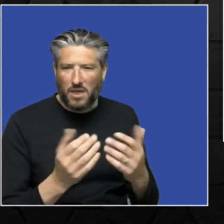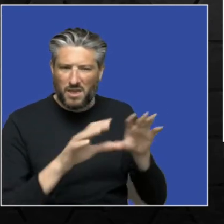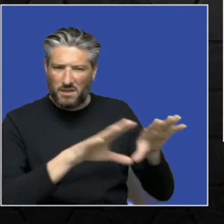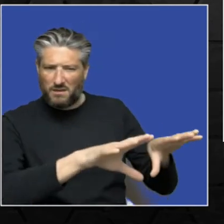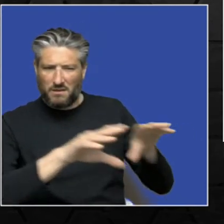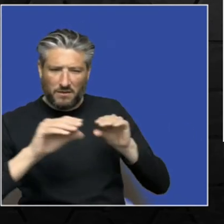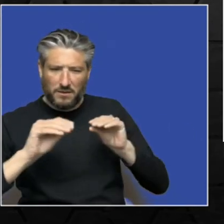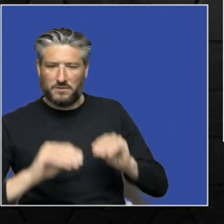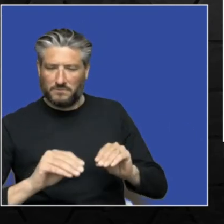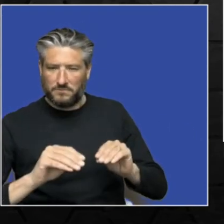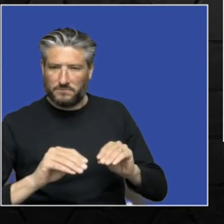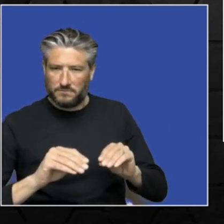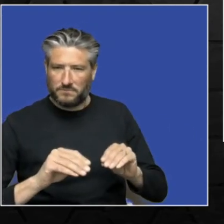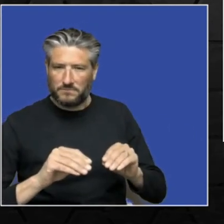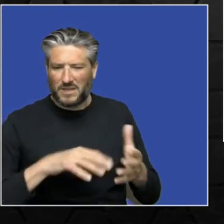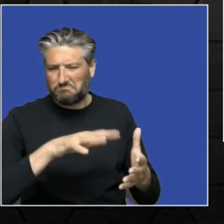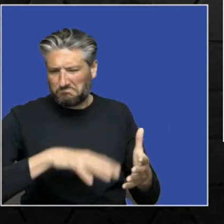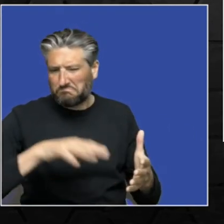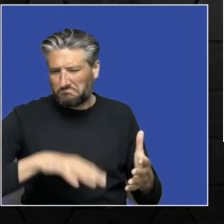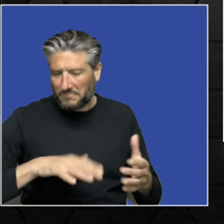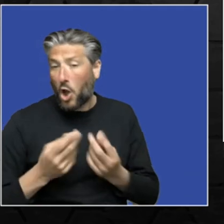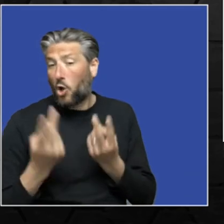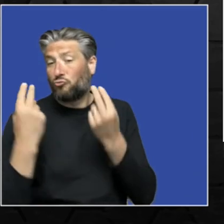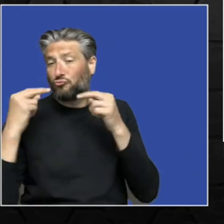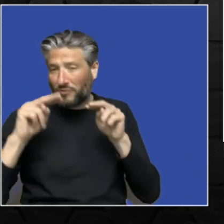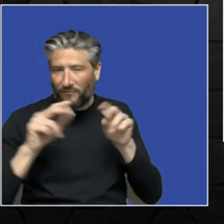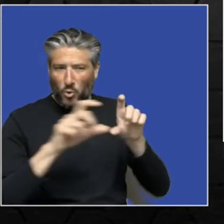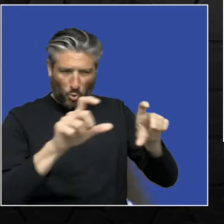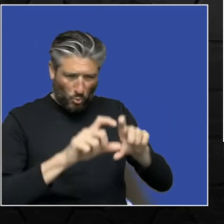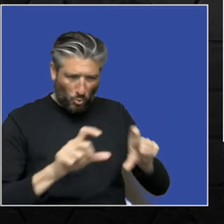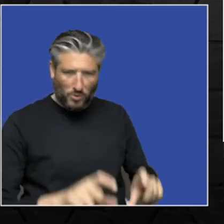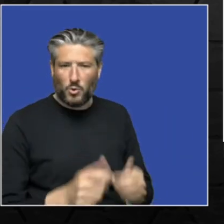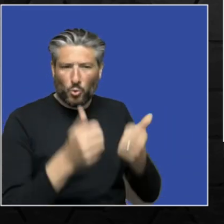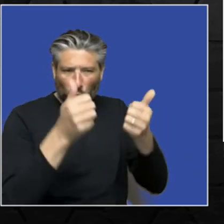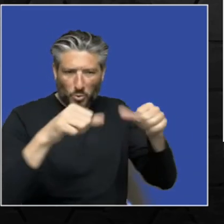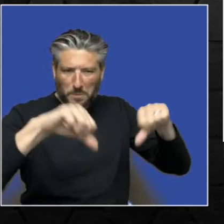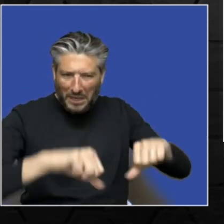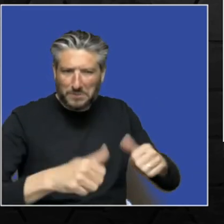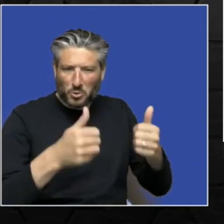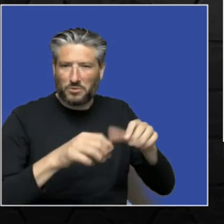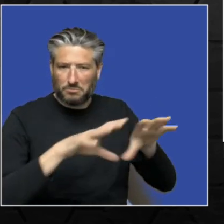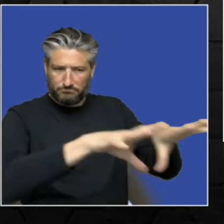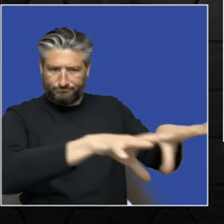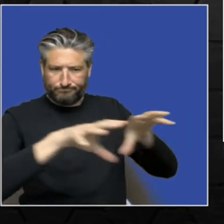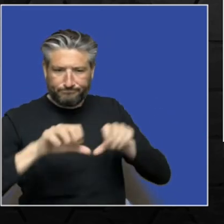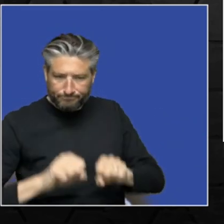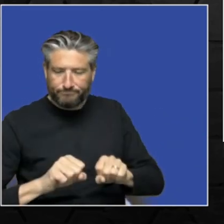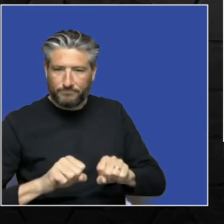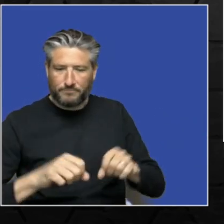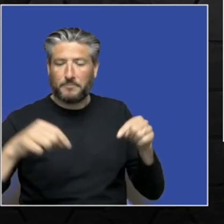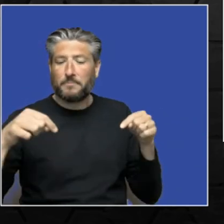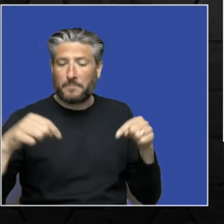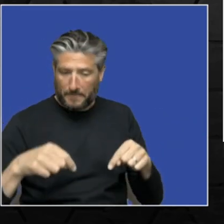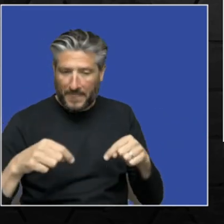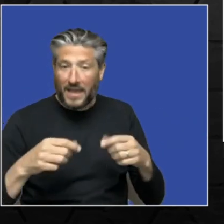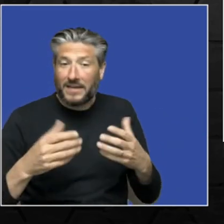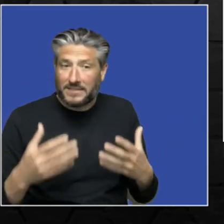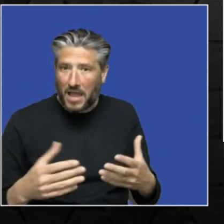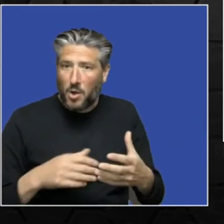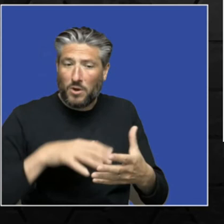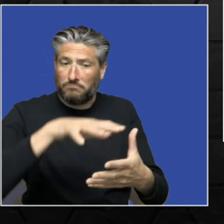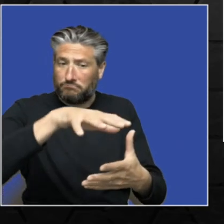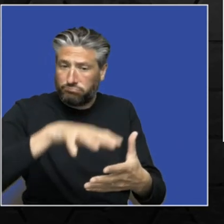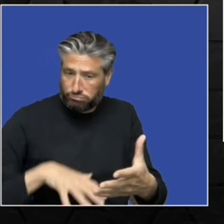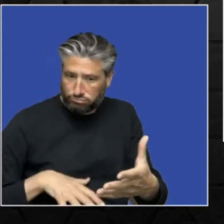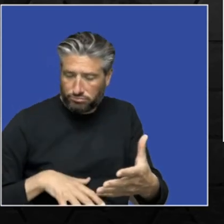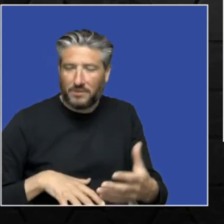Okay, and then what I'm doing is, so then I'm featureizing the text. Okay, so using MML Spark. So these